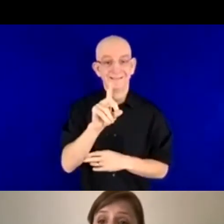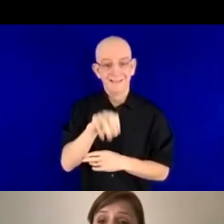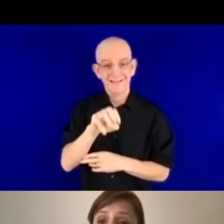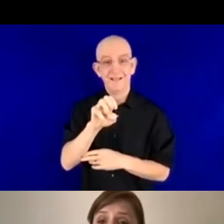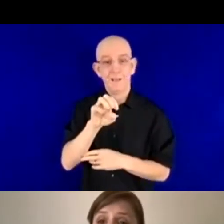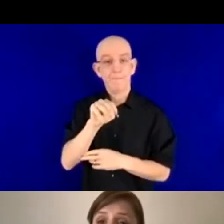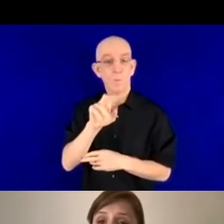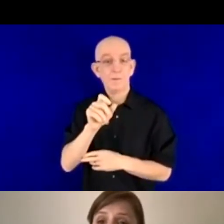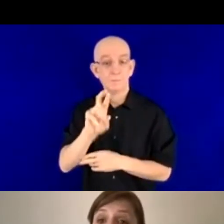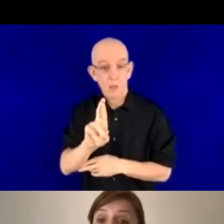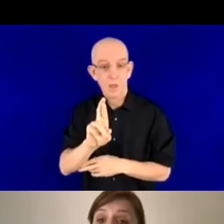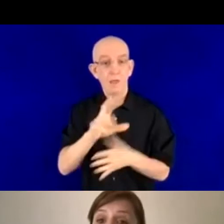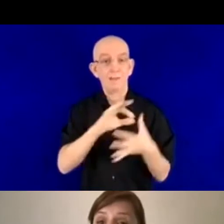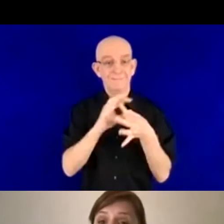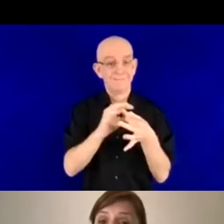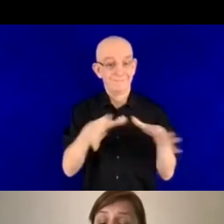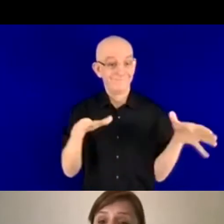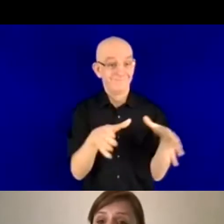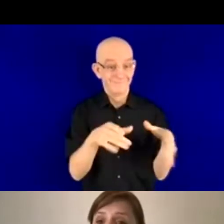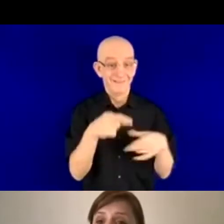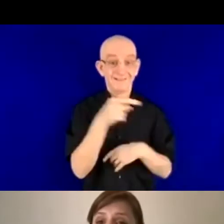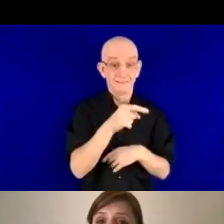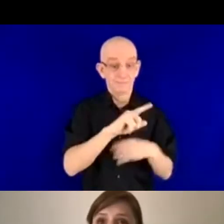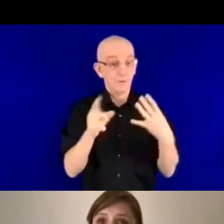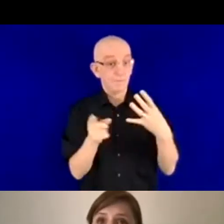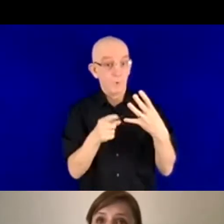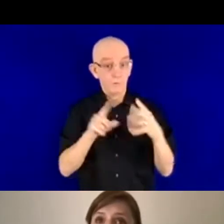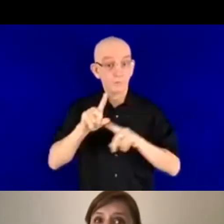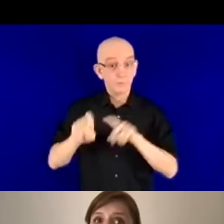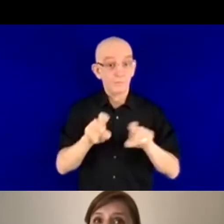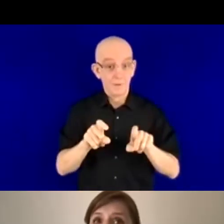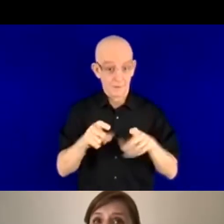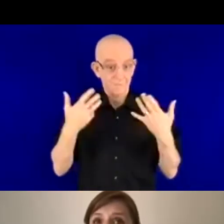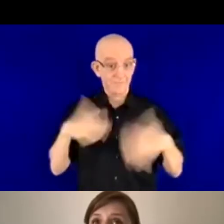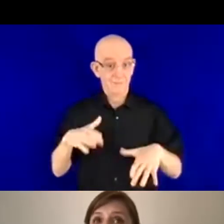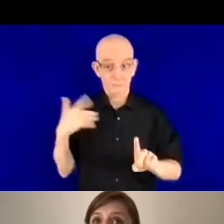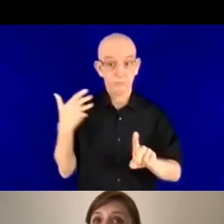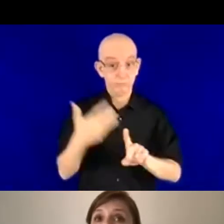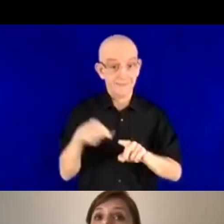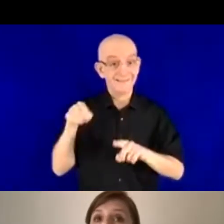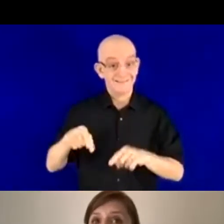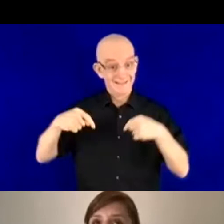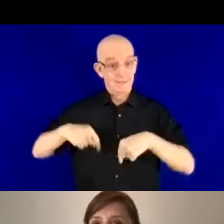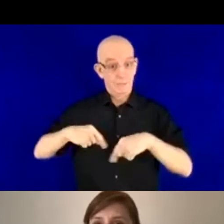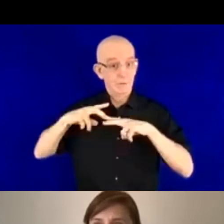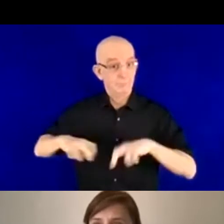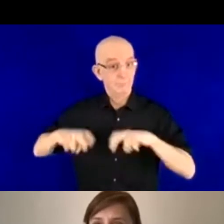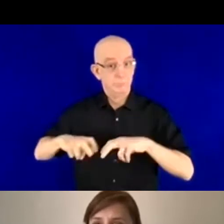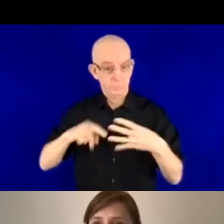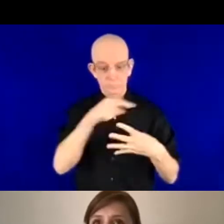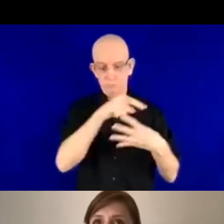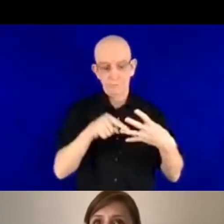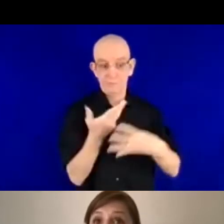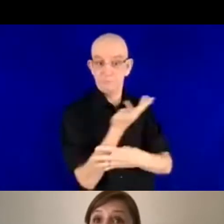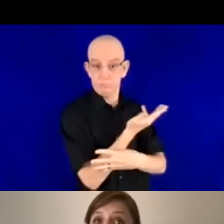So I can say that the report on the first 3 surveys really holds a wealth of